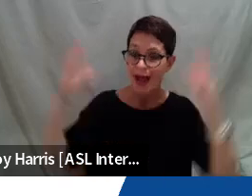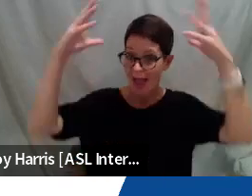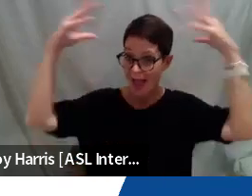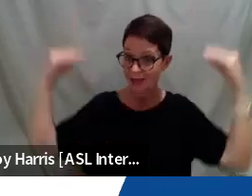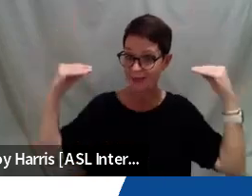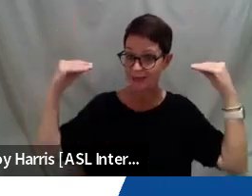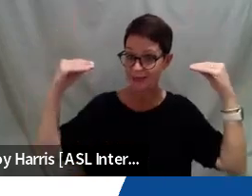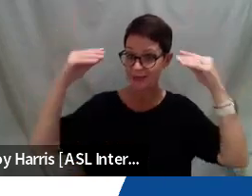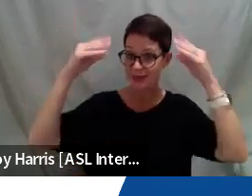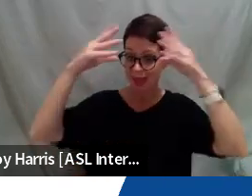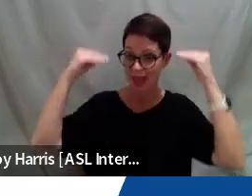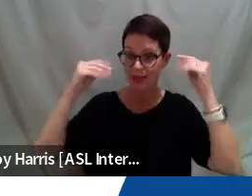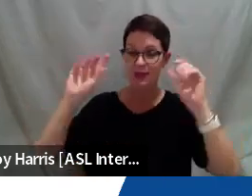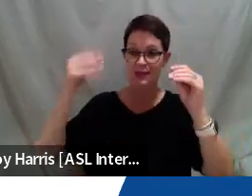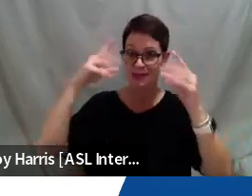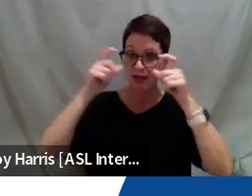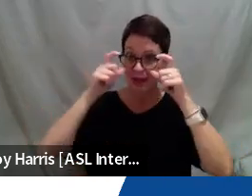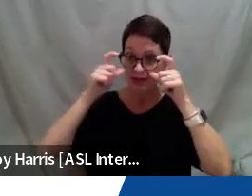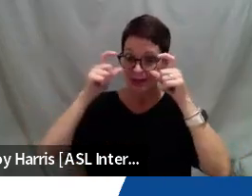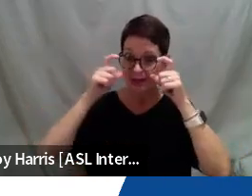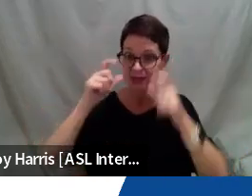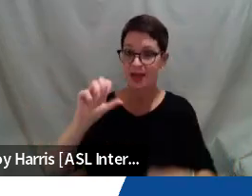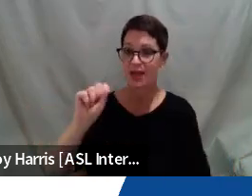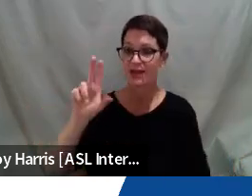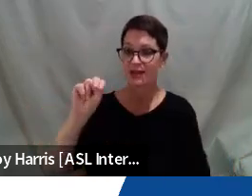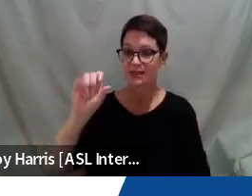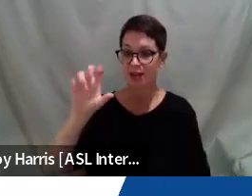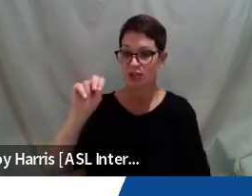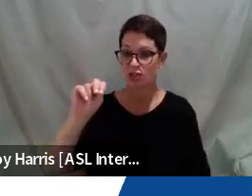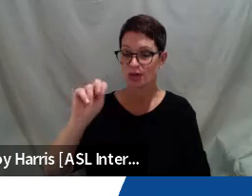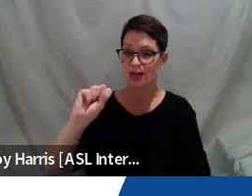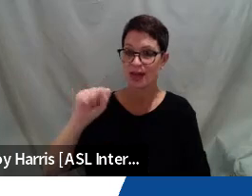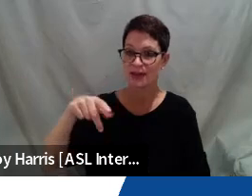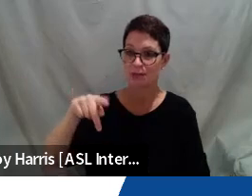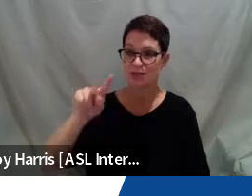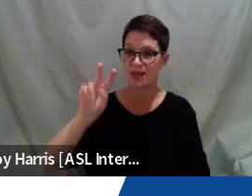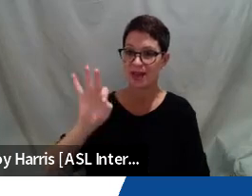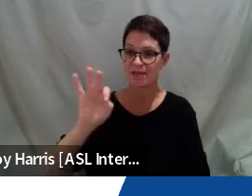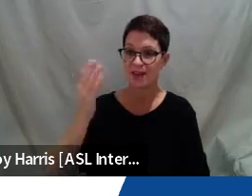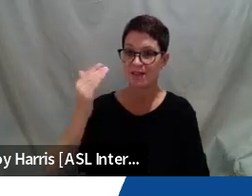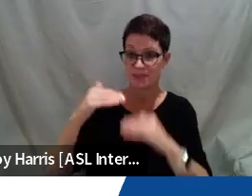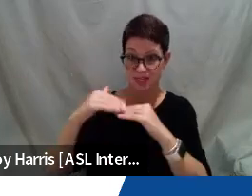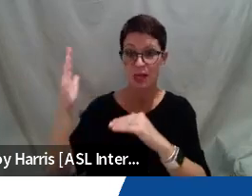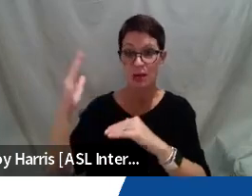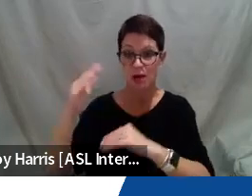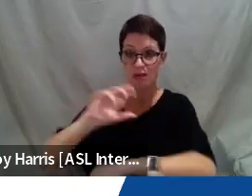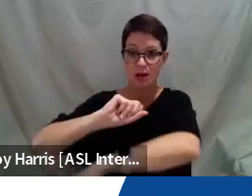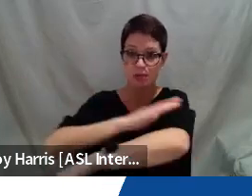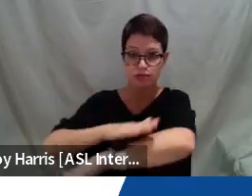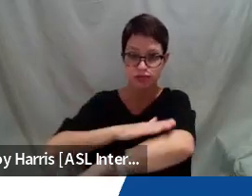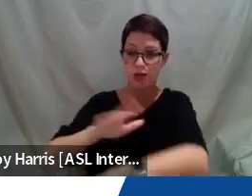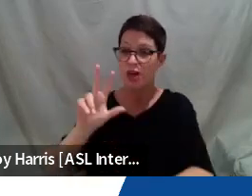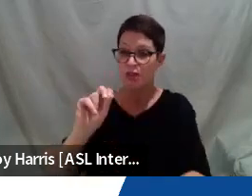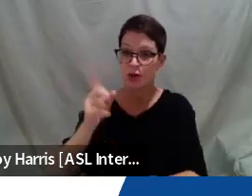hat, sunglasses, and putting on sunscreen that's SPF 15 or higher 30